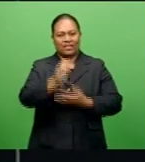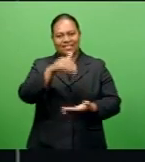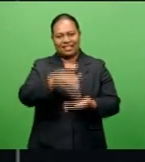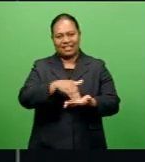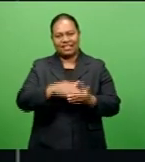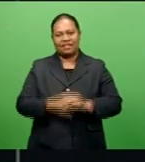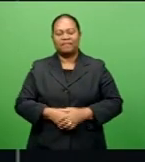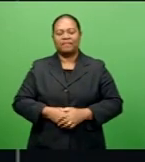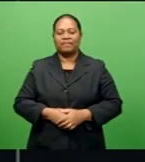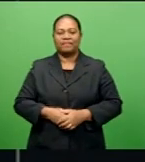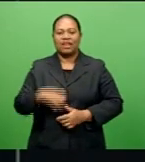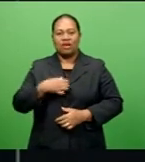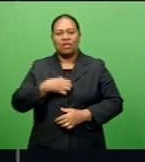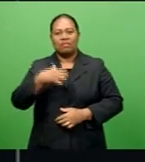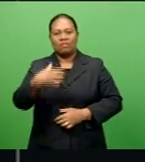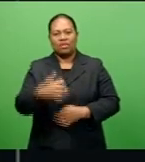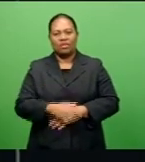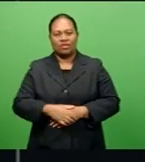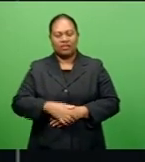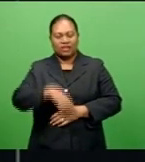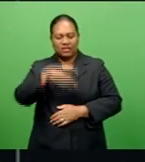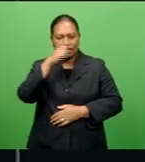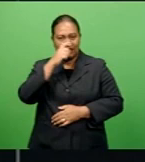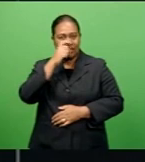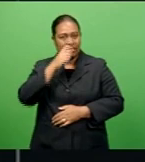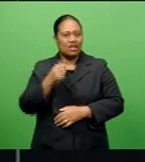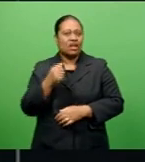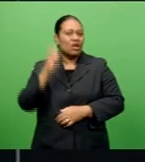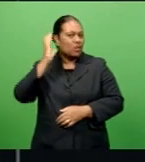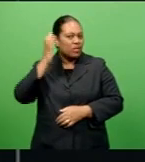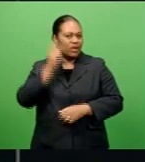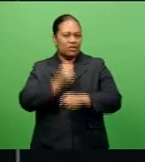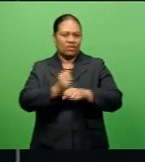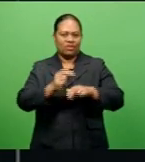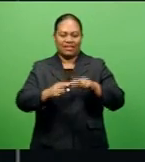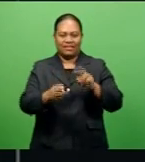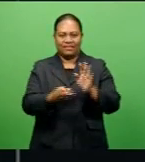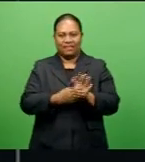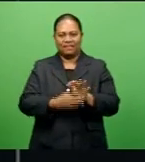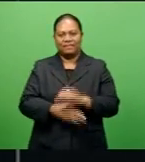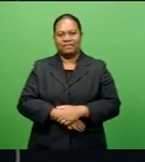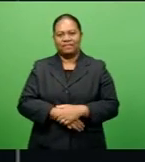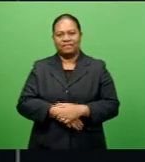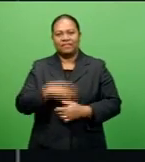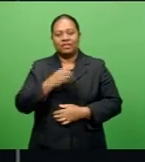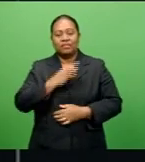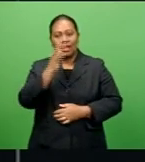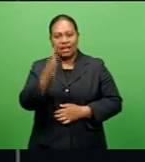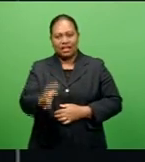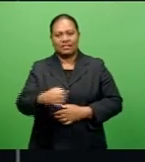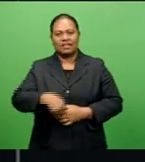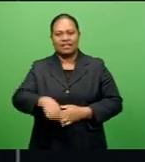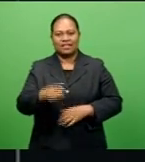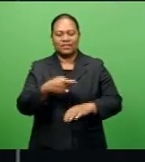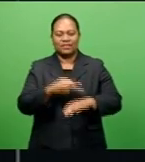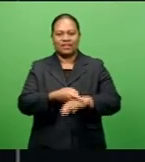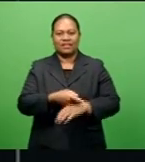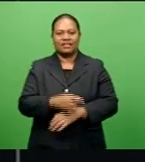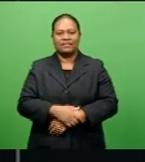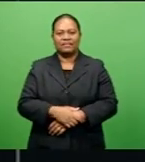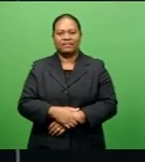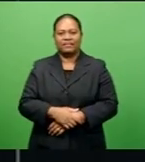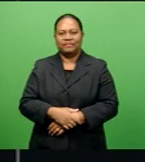For these stories and others, you can tune in daily to our sister radio station, Gold FM. To our poll question this week, we're